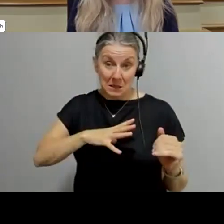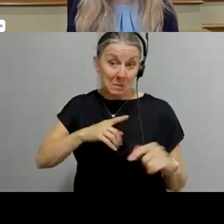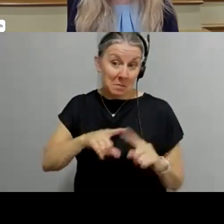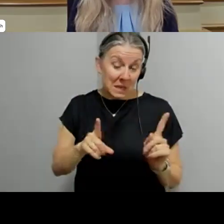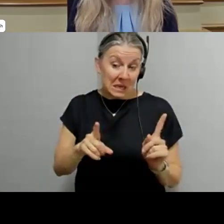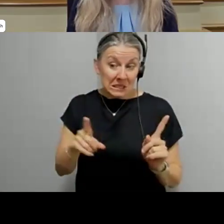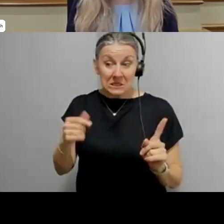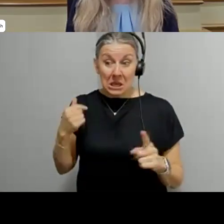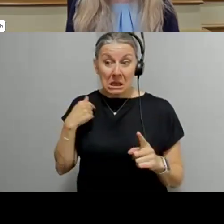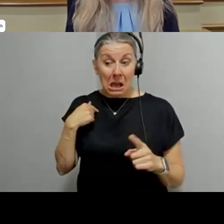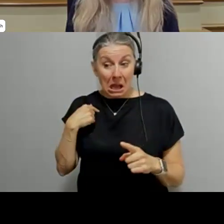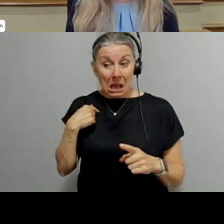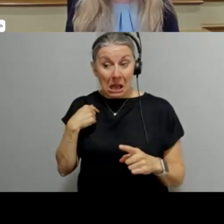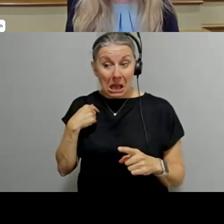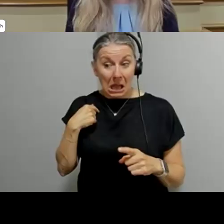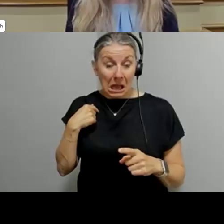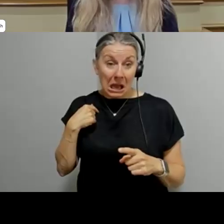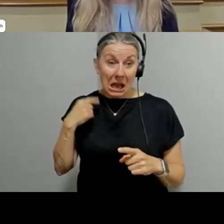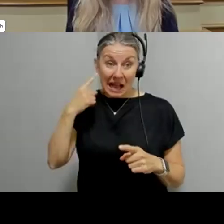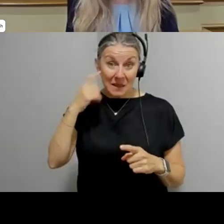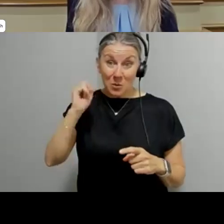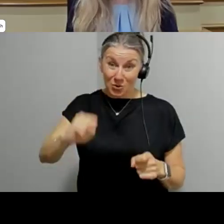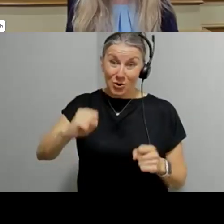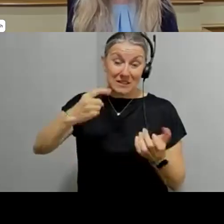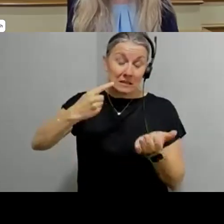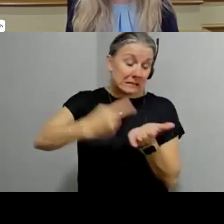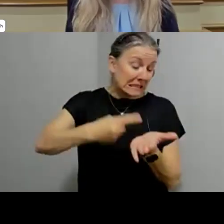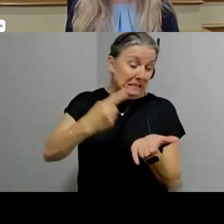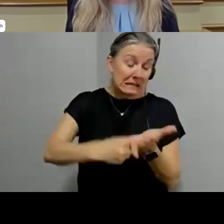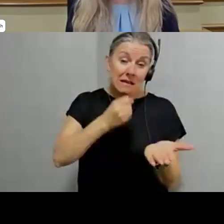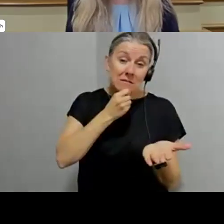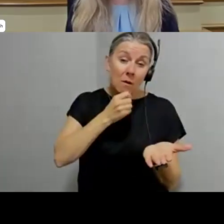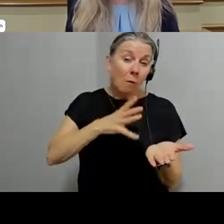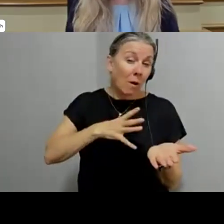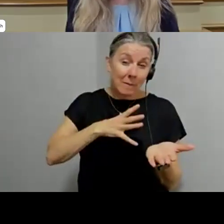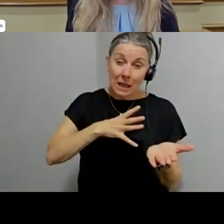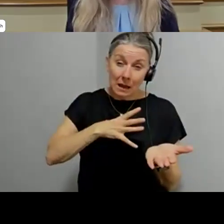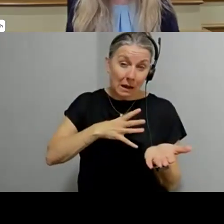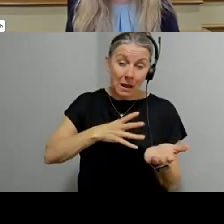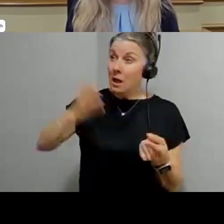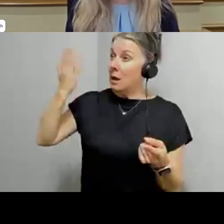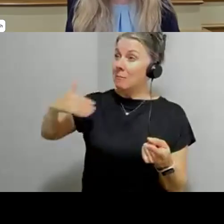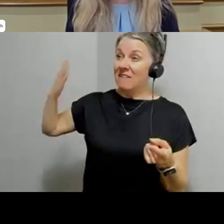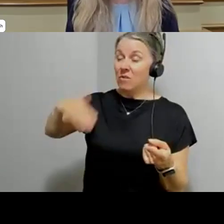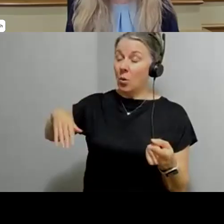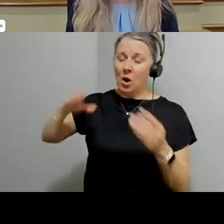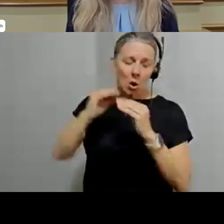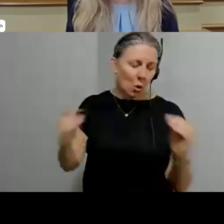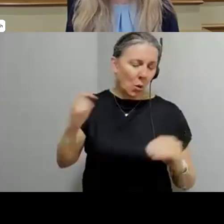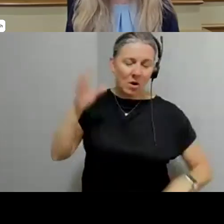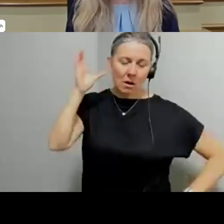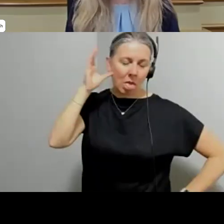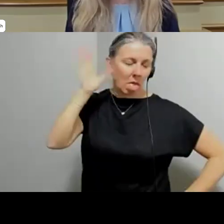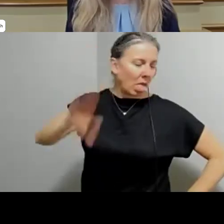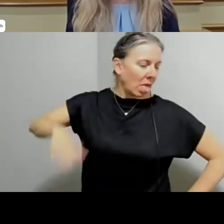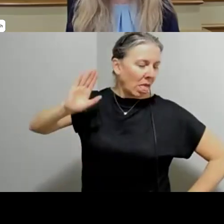could have talked about women until the cows come home and no one was listening. But something's catching on about that, isn't there, right now? Can you speak to us